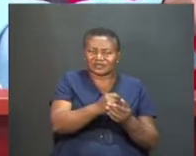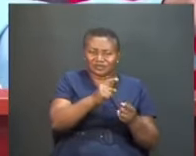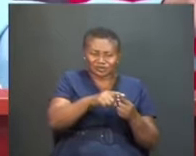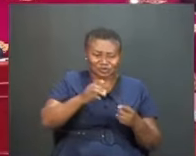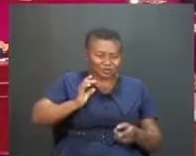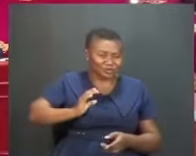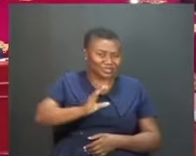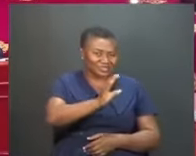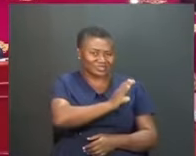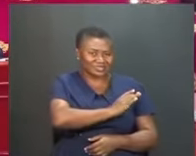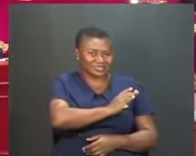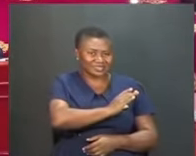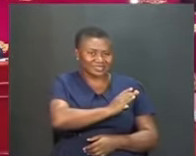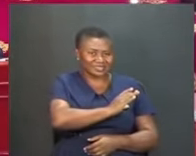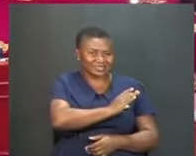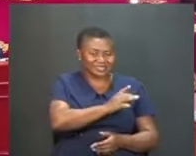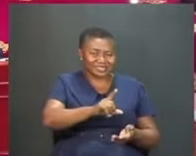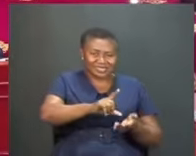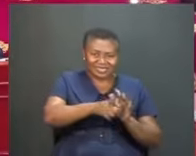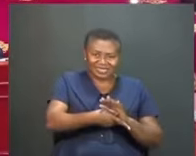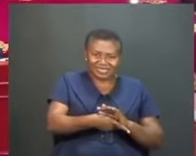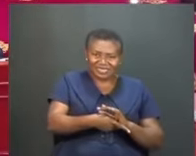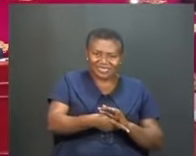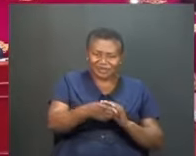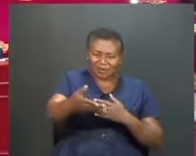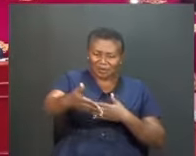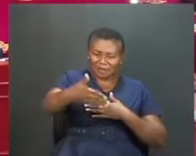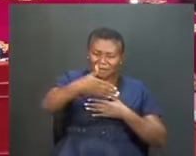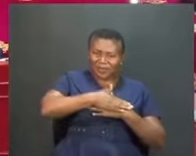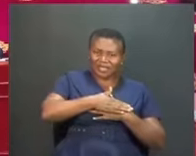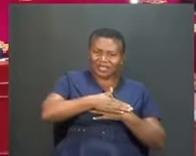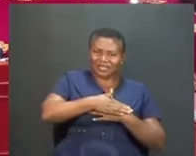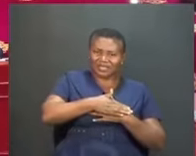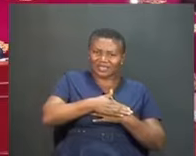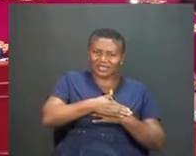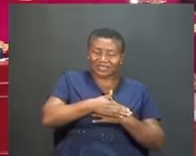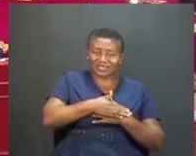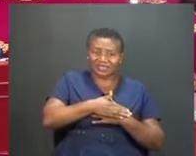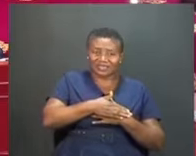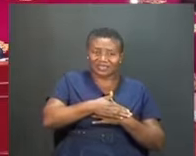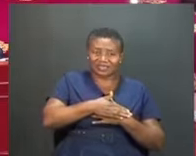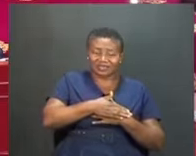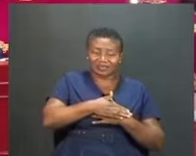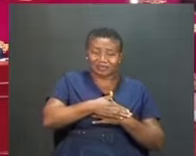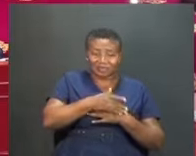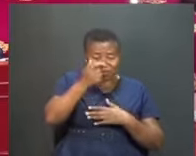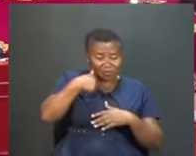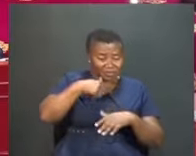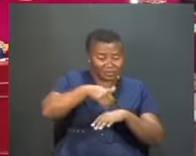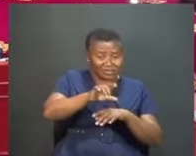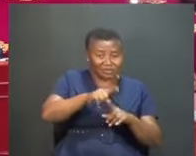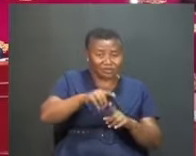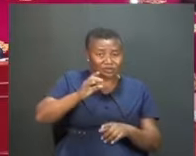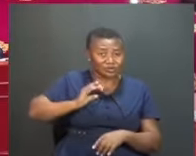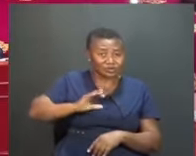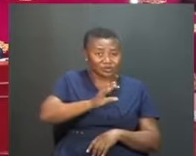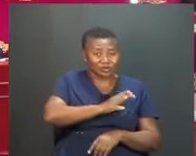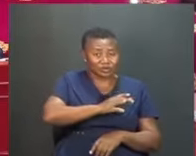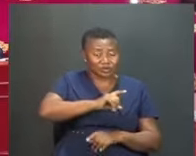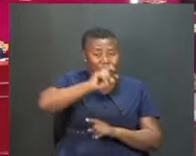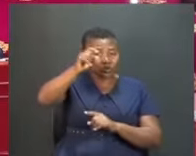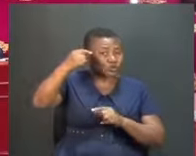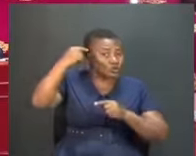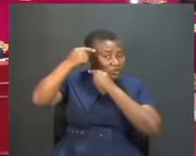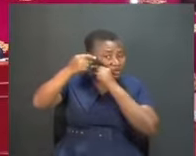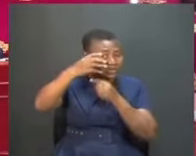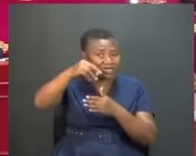committee, and then you are now coming back, because I've already referred to the committee and said they should go and consider and